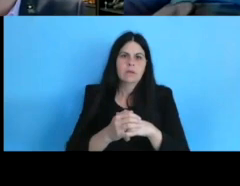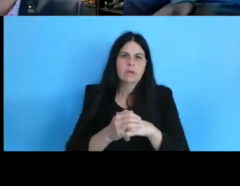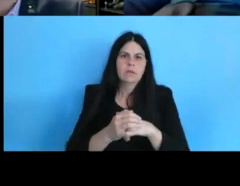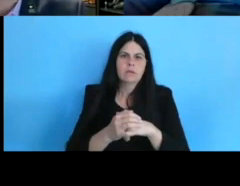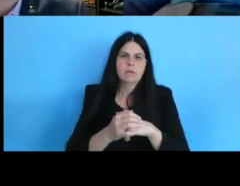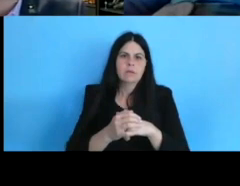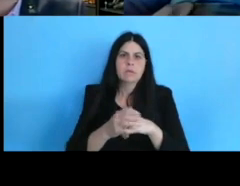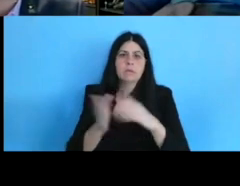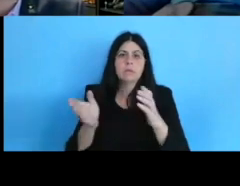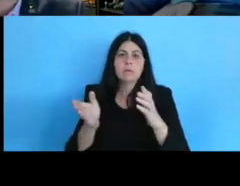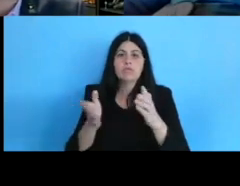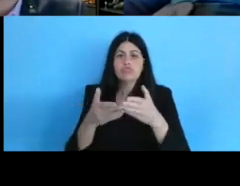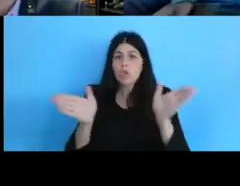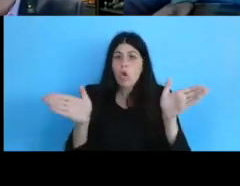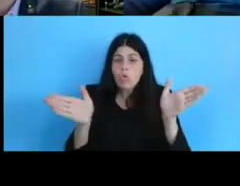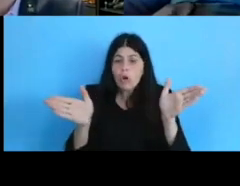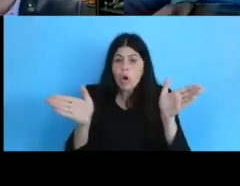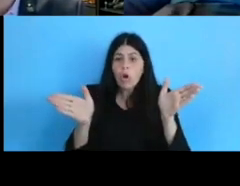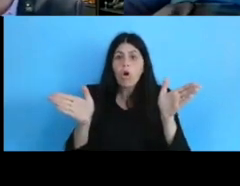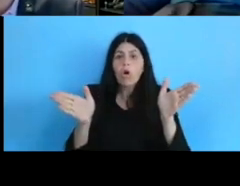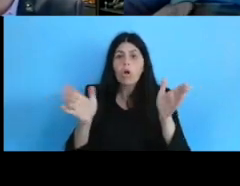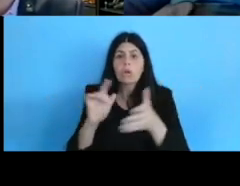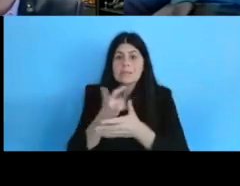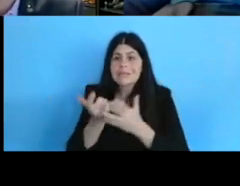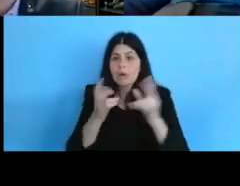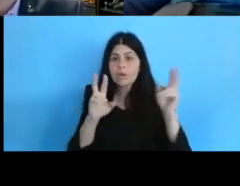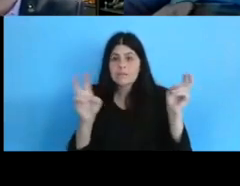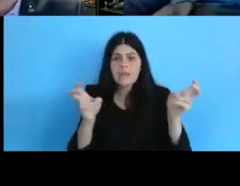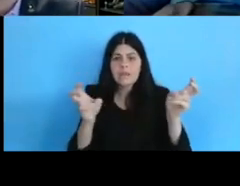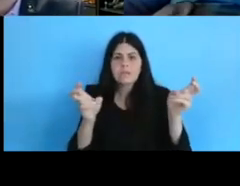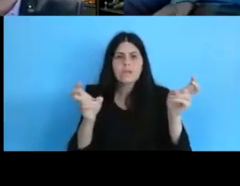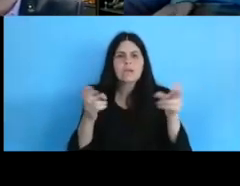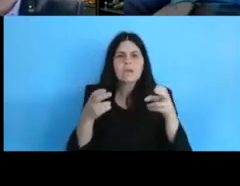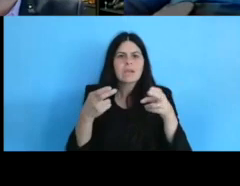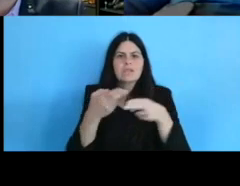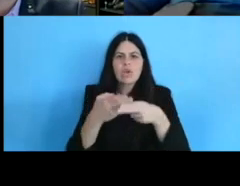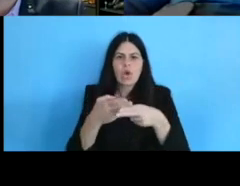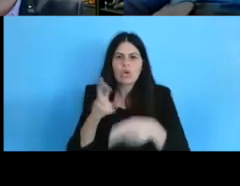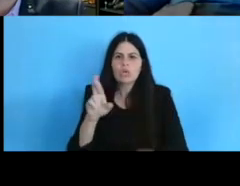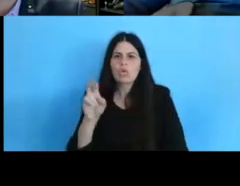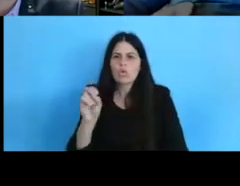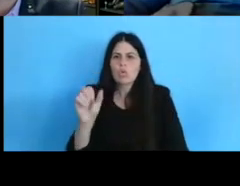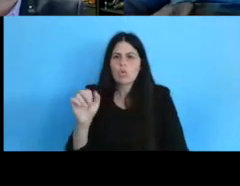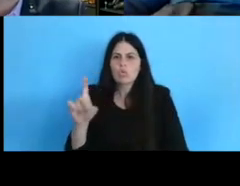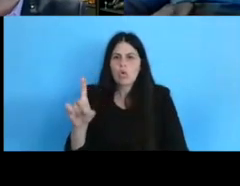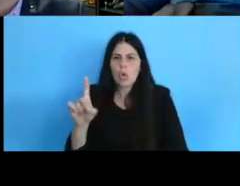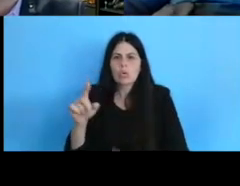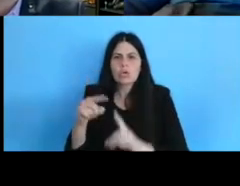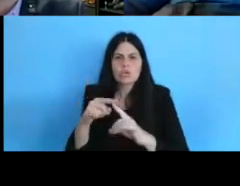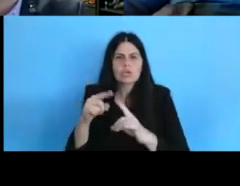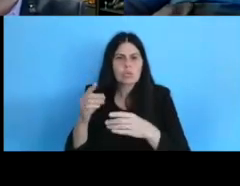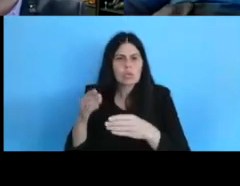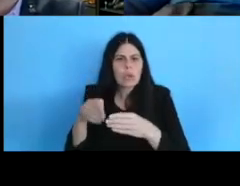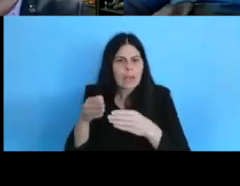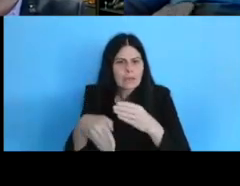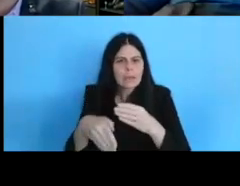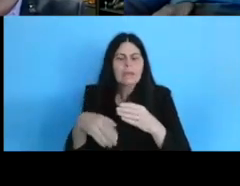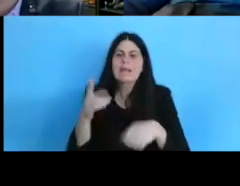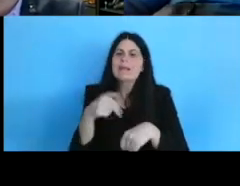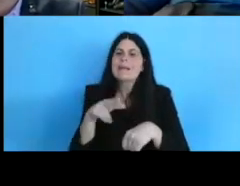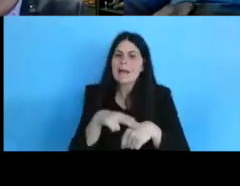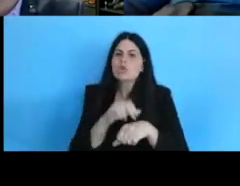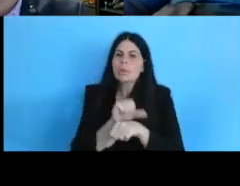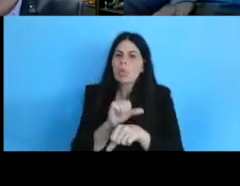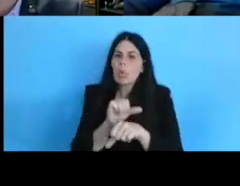series title for these webinars has been Road to NDEAM. So National Disability Employment Awareness Month